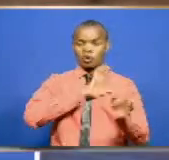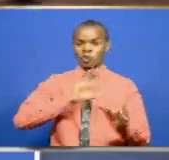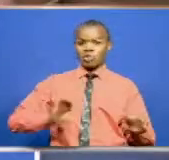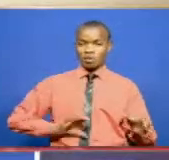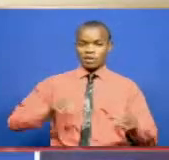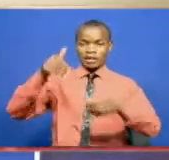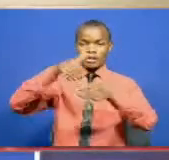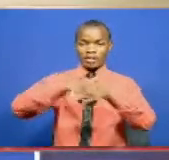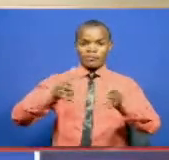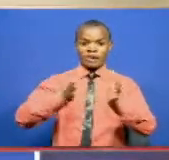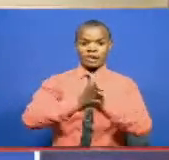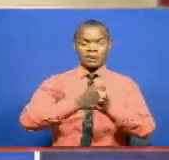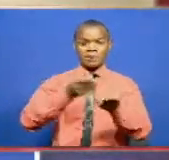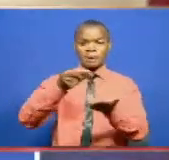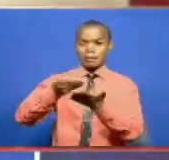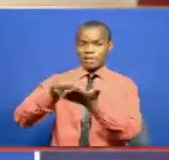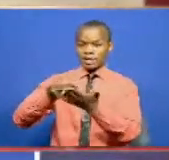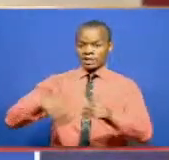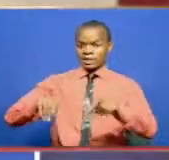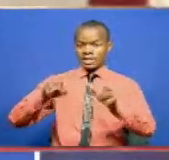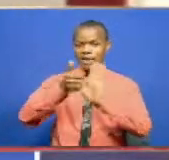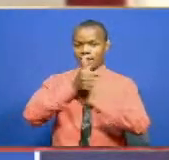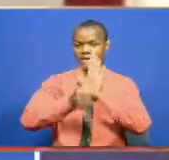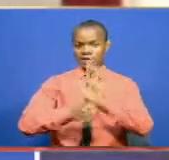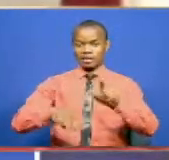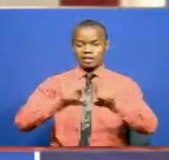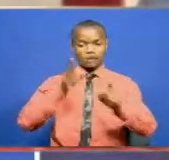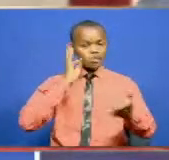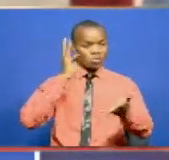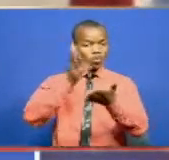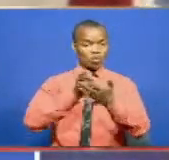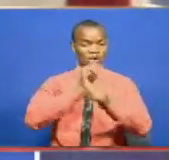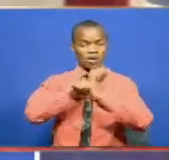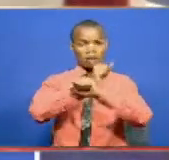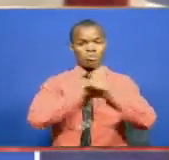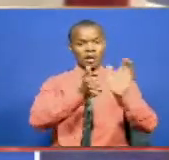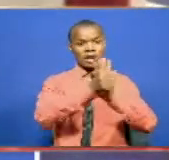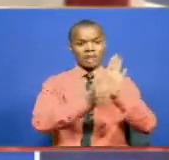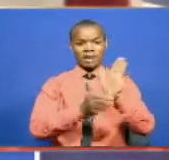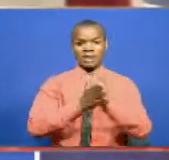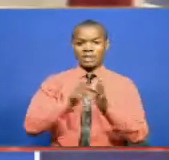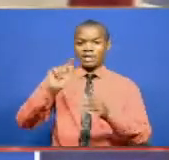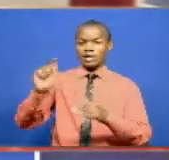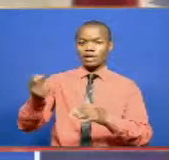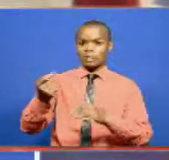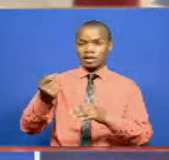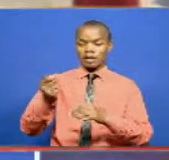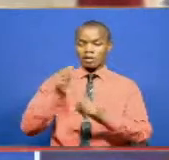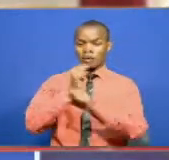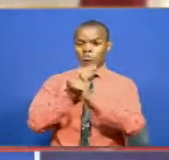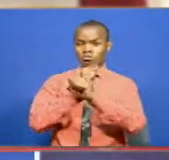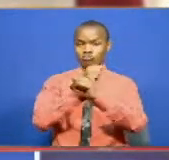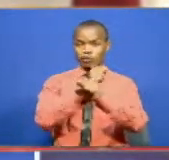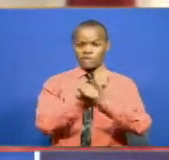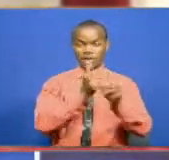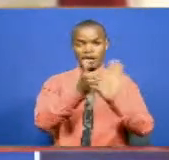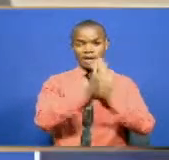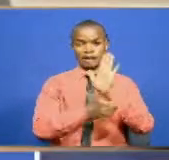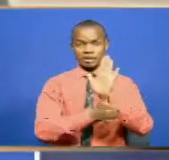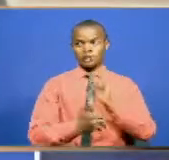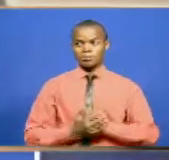Financial Analyst Act, Witness Protection Act and Kenya Coast Guard Act. Irene Mchuma Odim, Channel